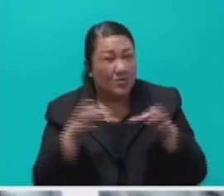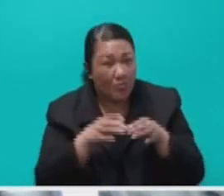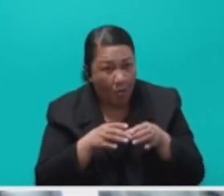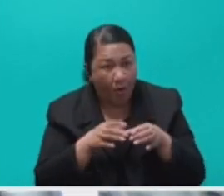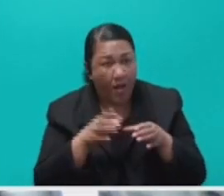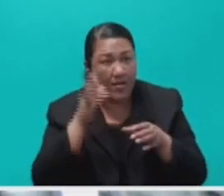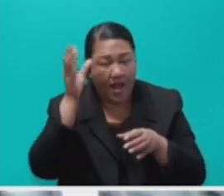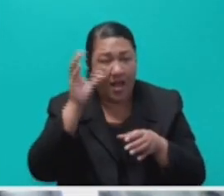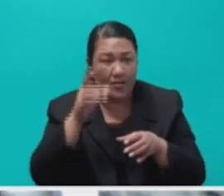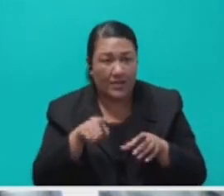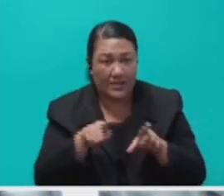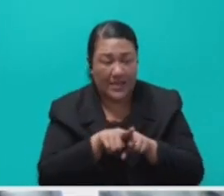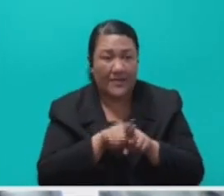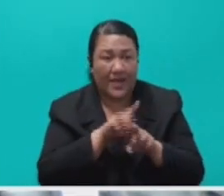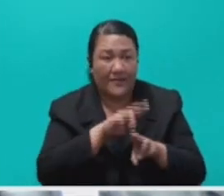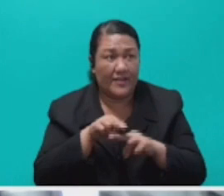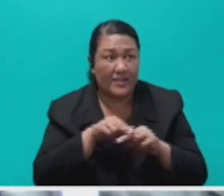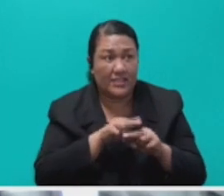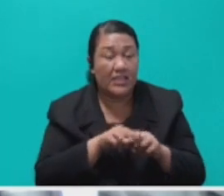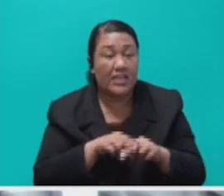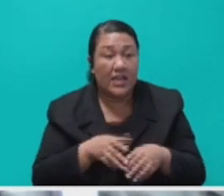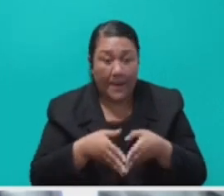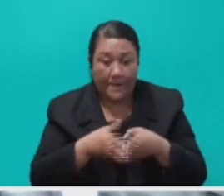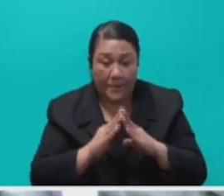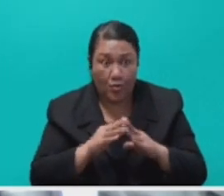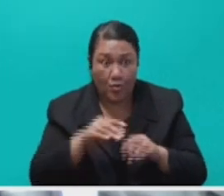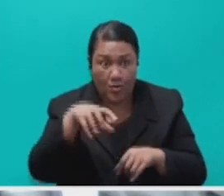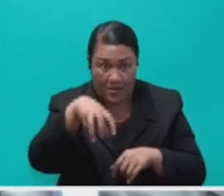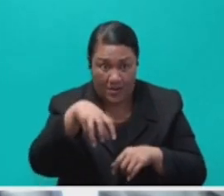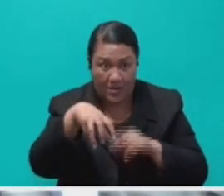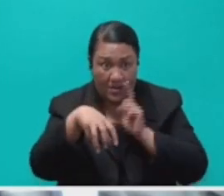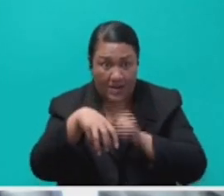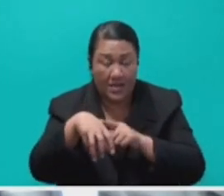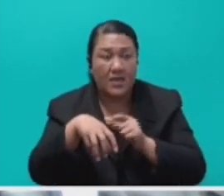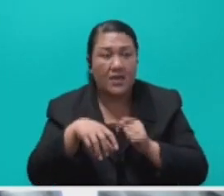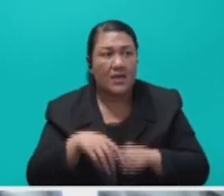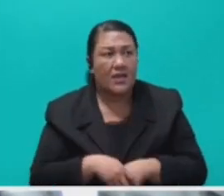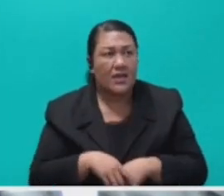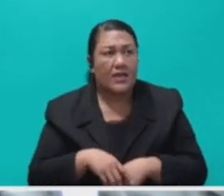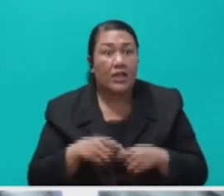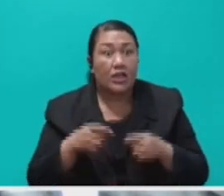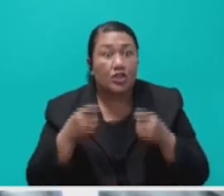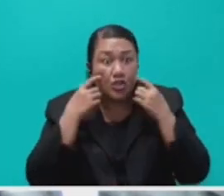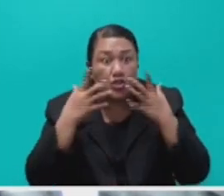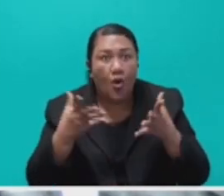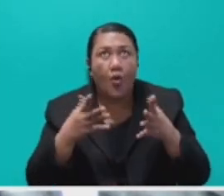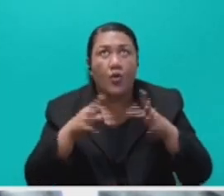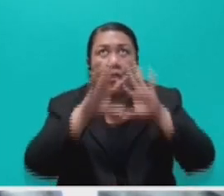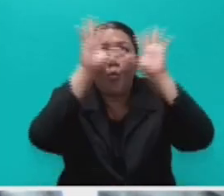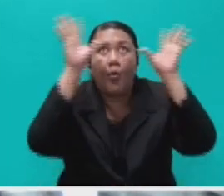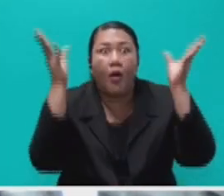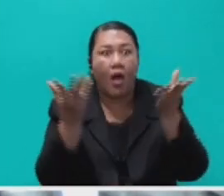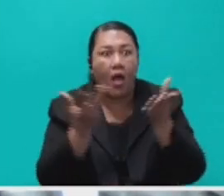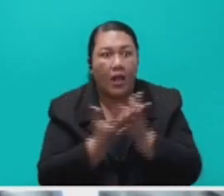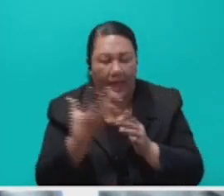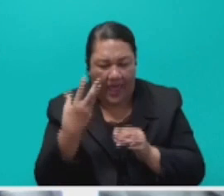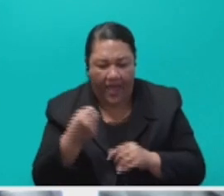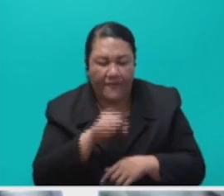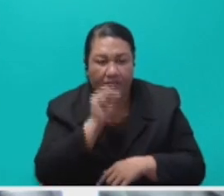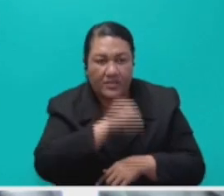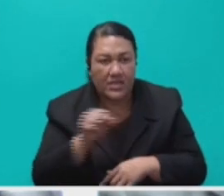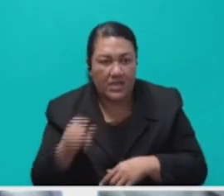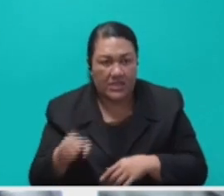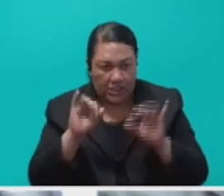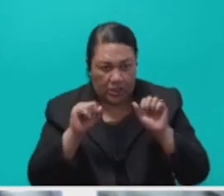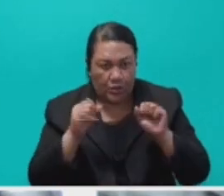Fiji, establishing a Truth and Reconciliation Commission gives a signal to the world that we do have some serious